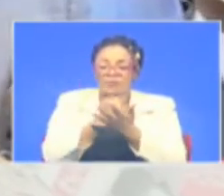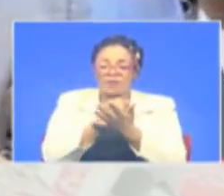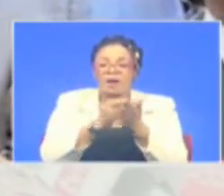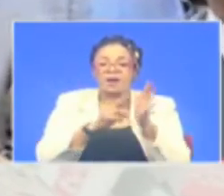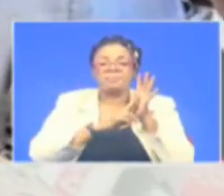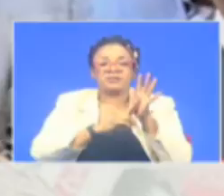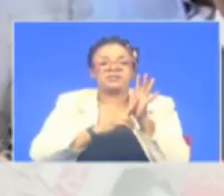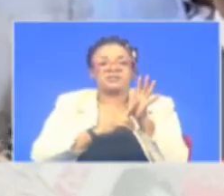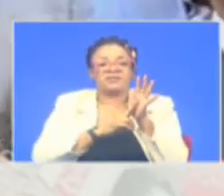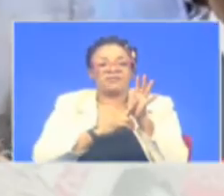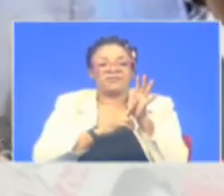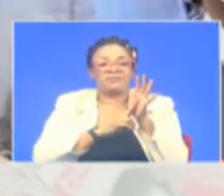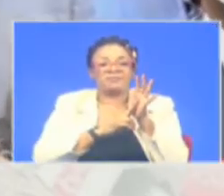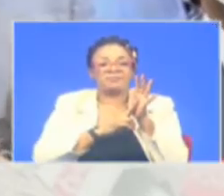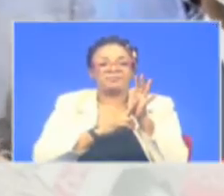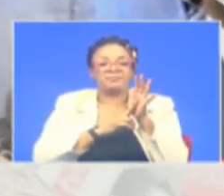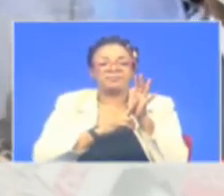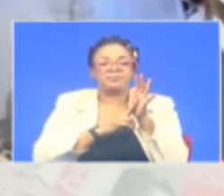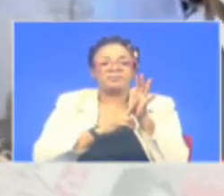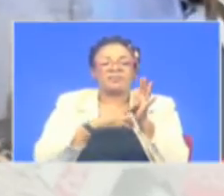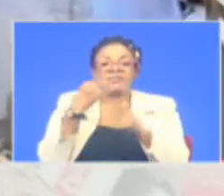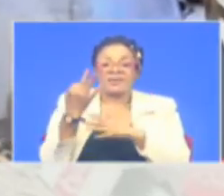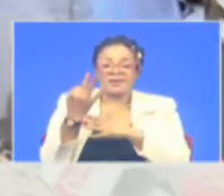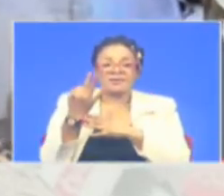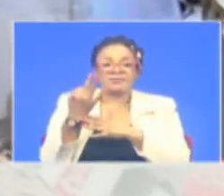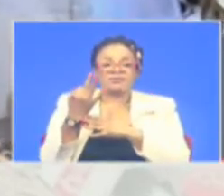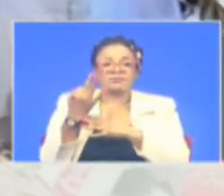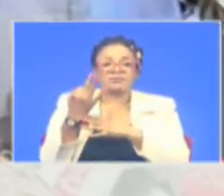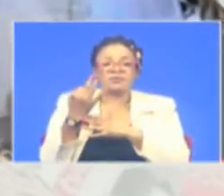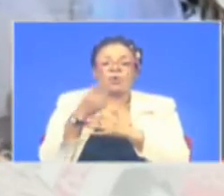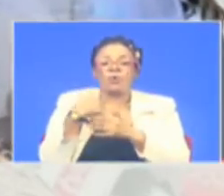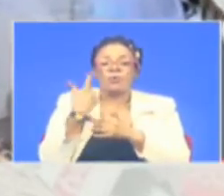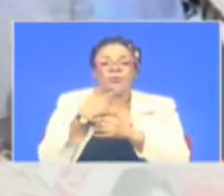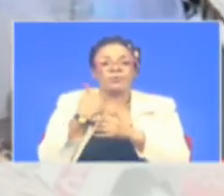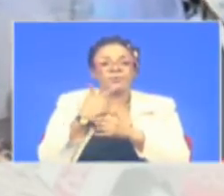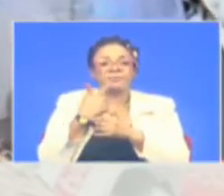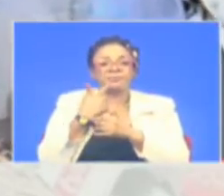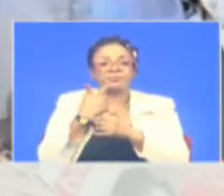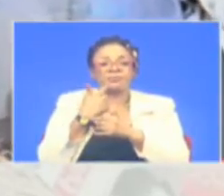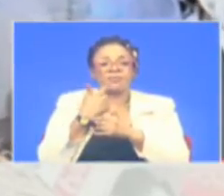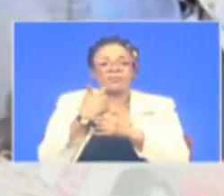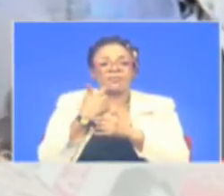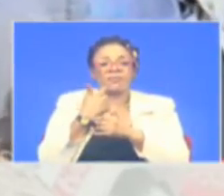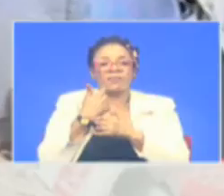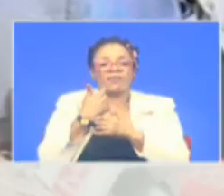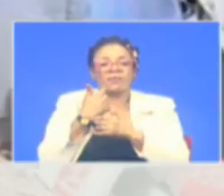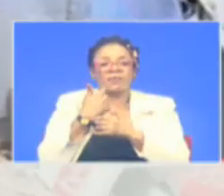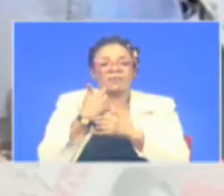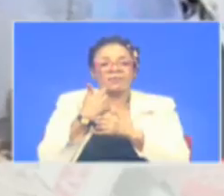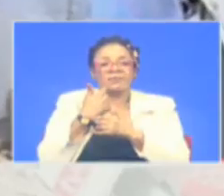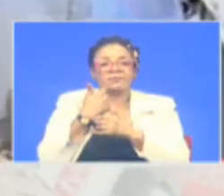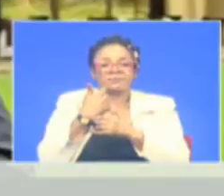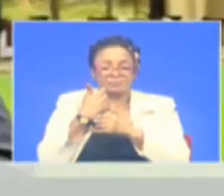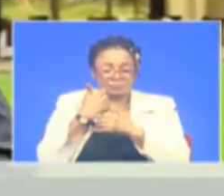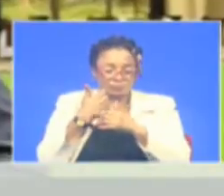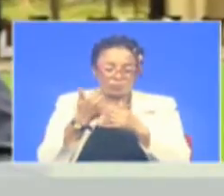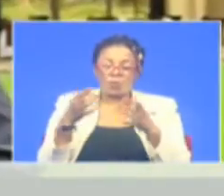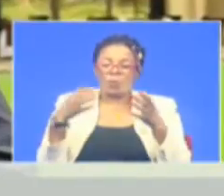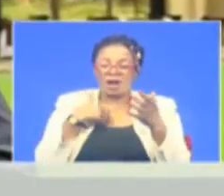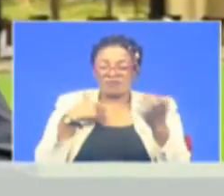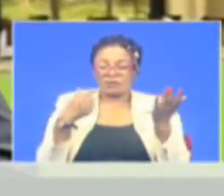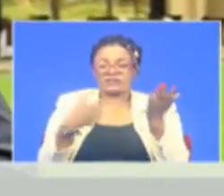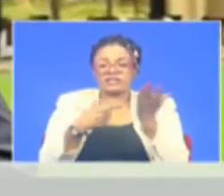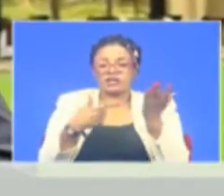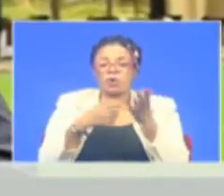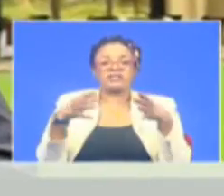representative, 3 representatives from here who will actually sit down with the technical team. The question